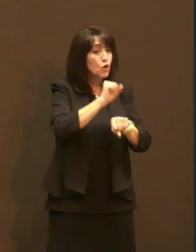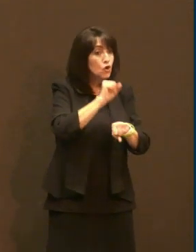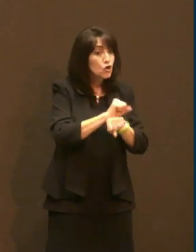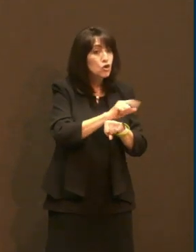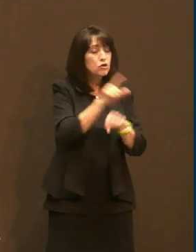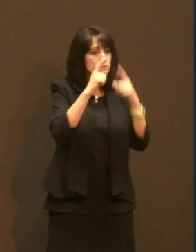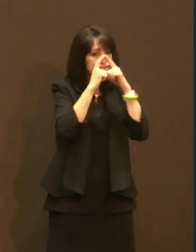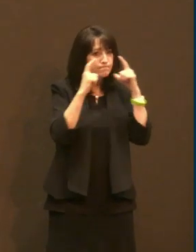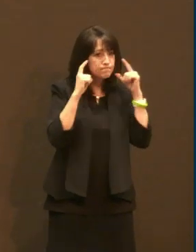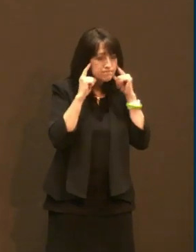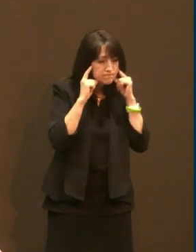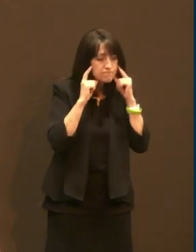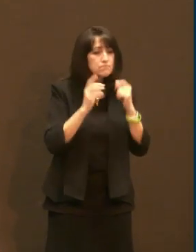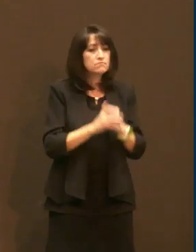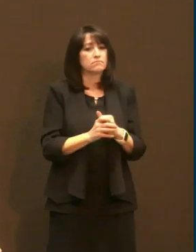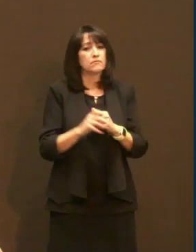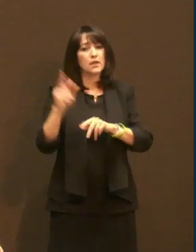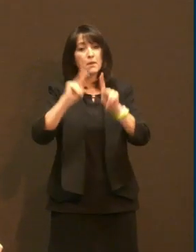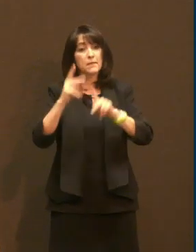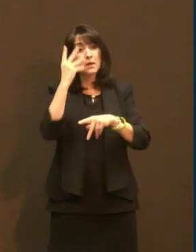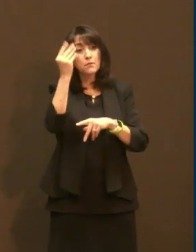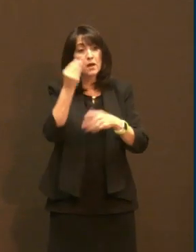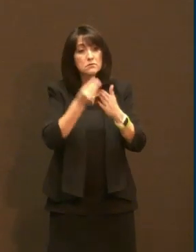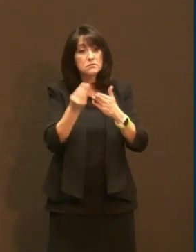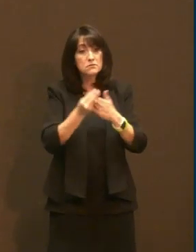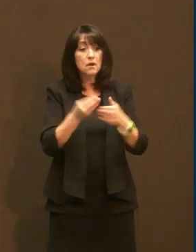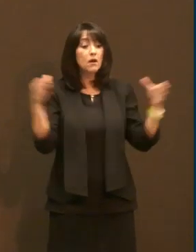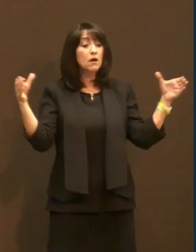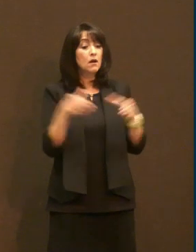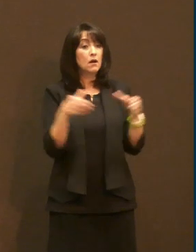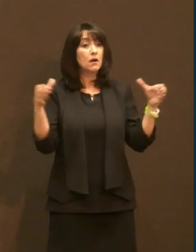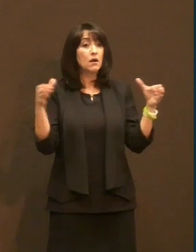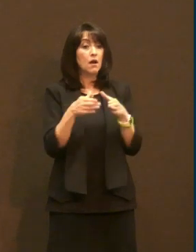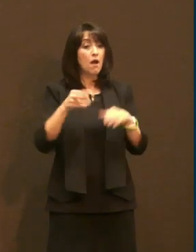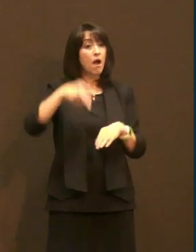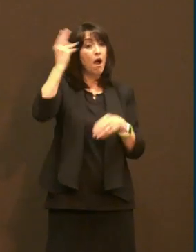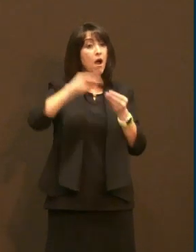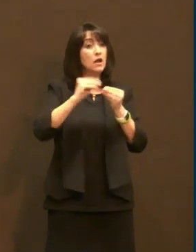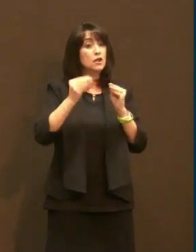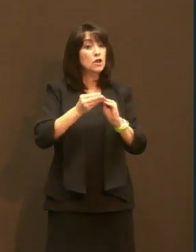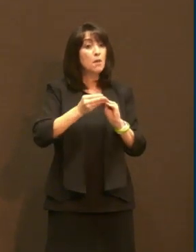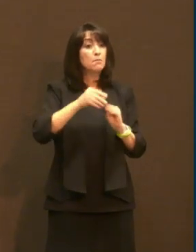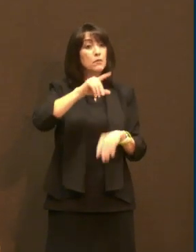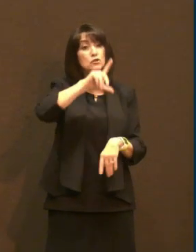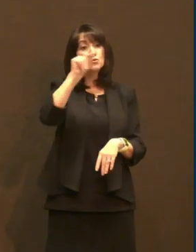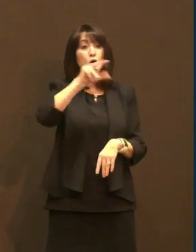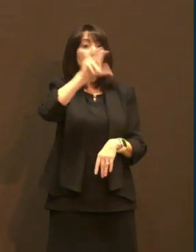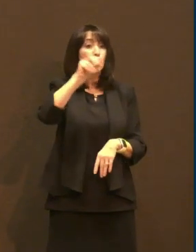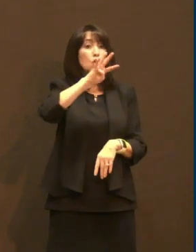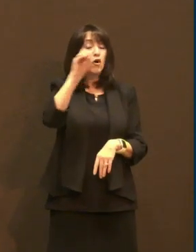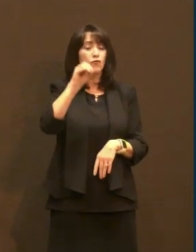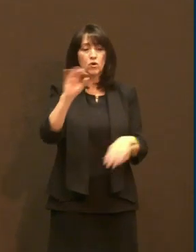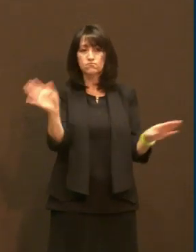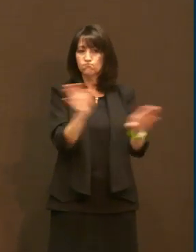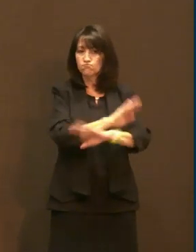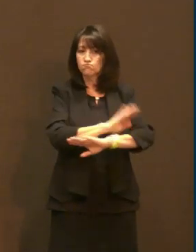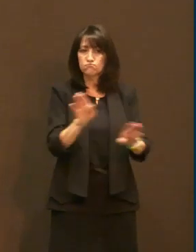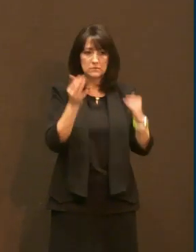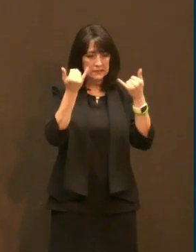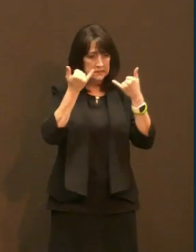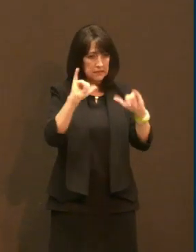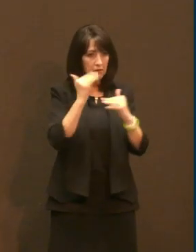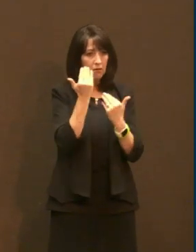and again, no large gatherings. So the message this afternoon is some positive news and some words